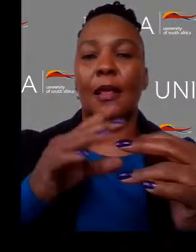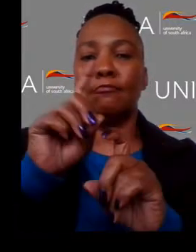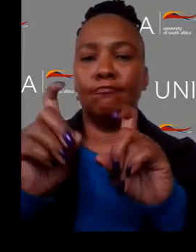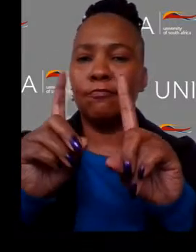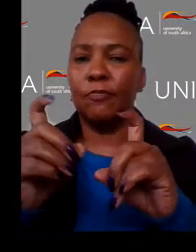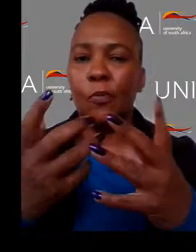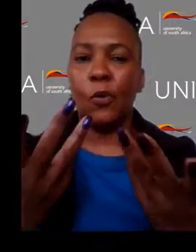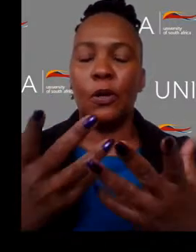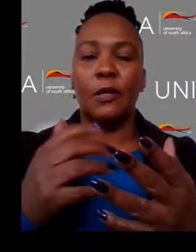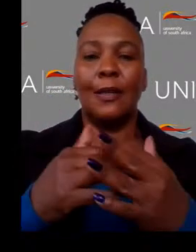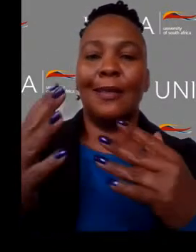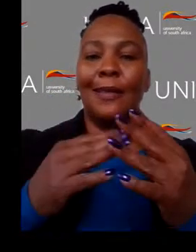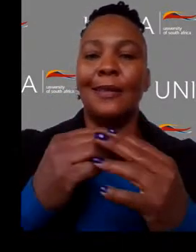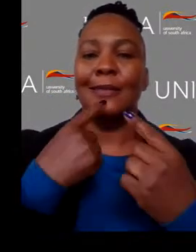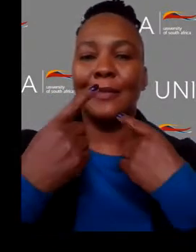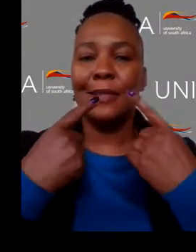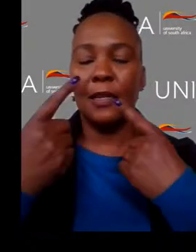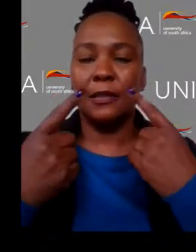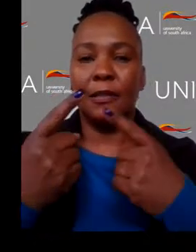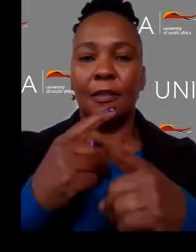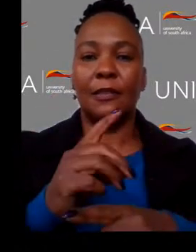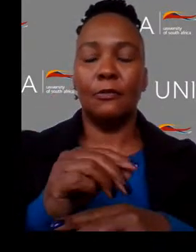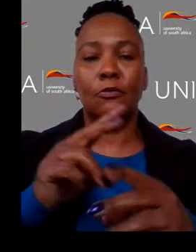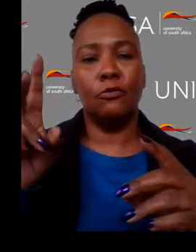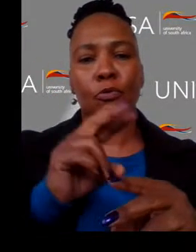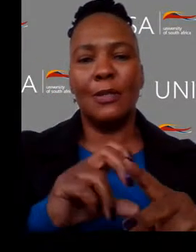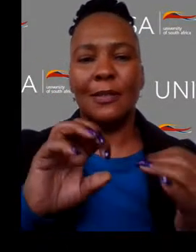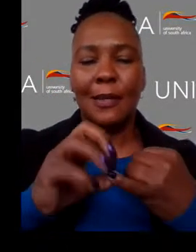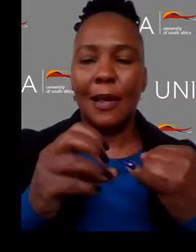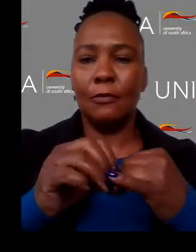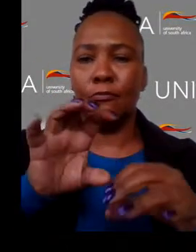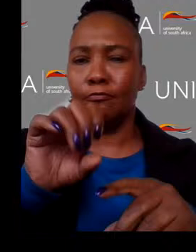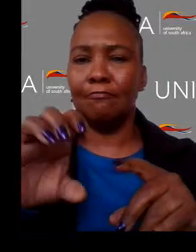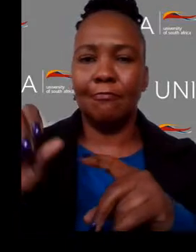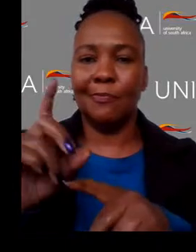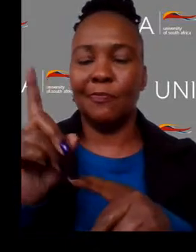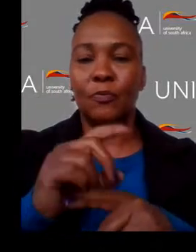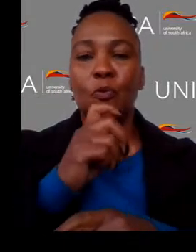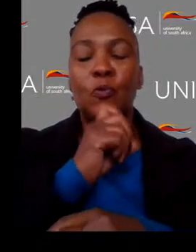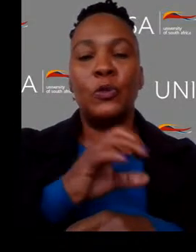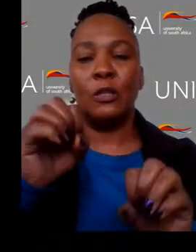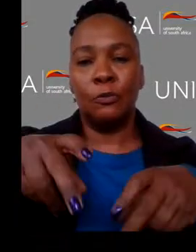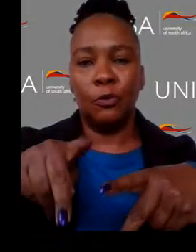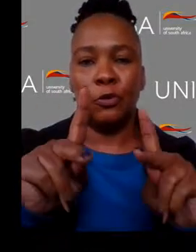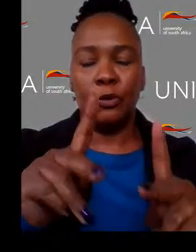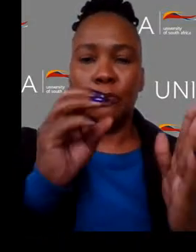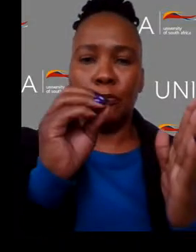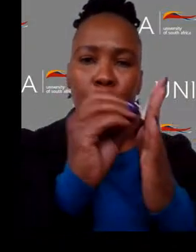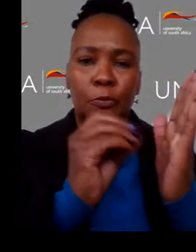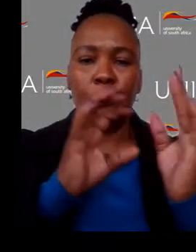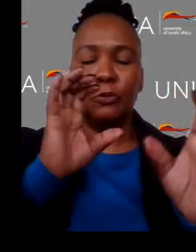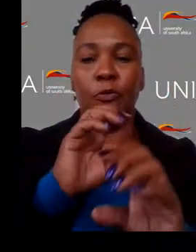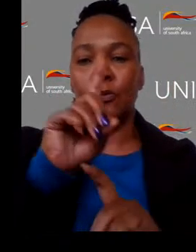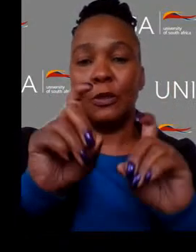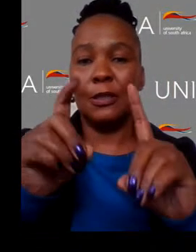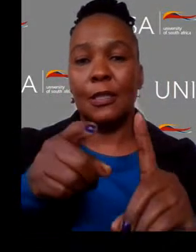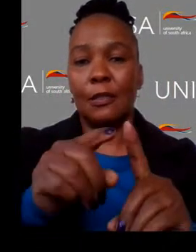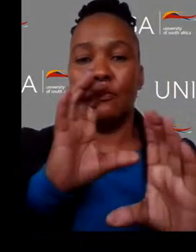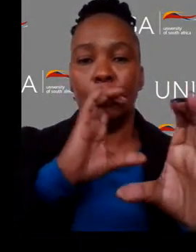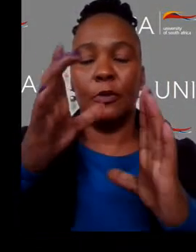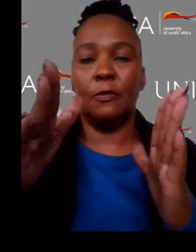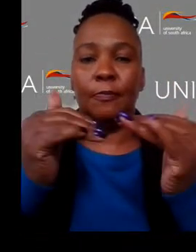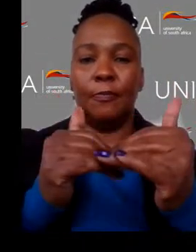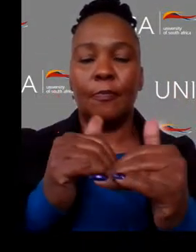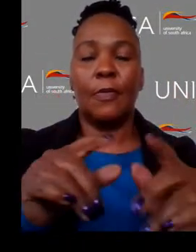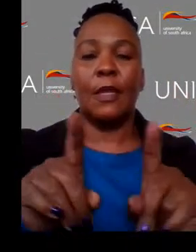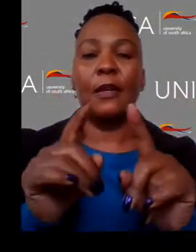need any answers that you are really looking for, use this opportunity, post your comments in the chat. And we have, as you can